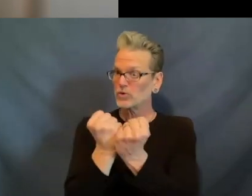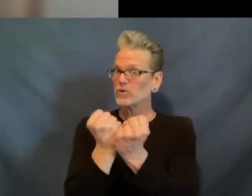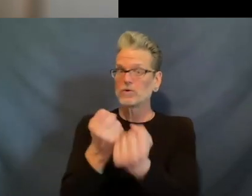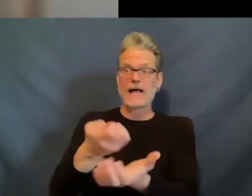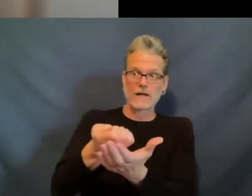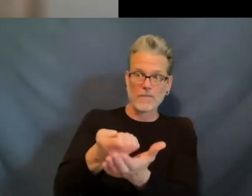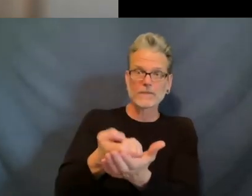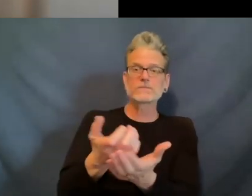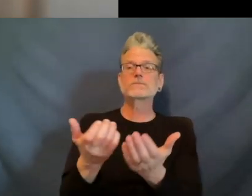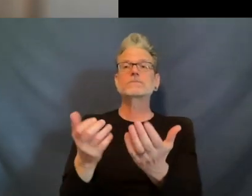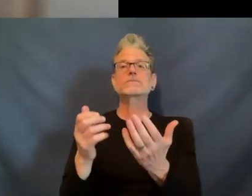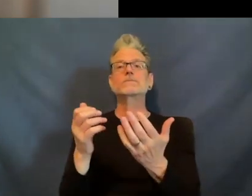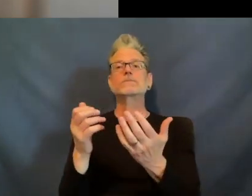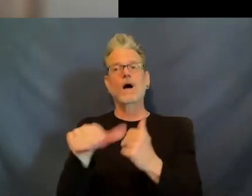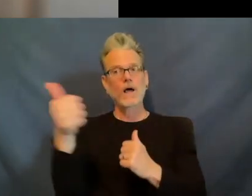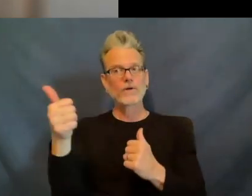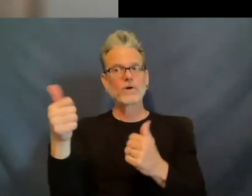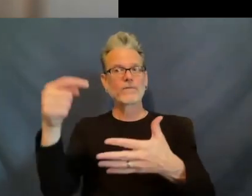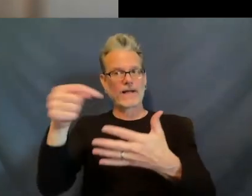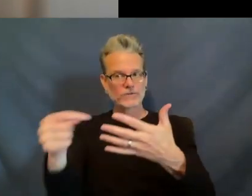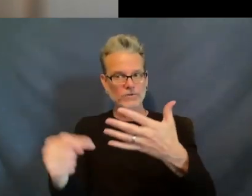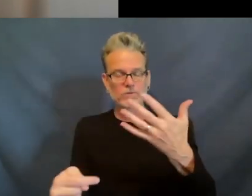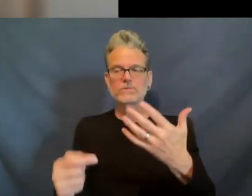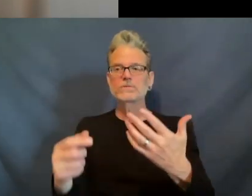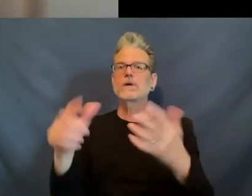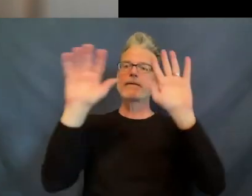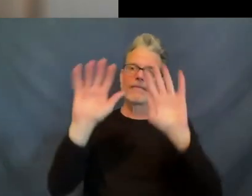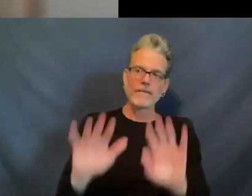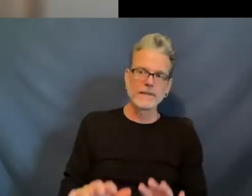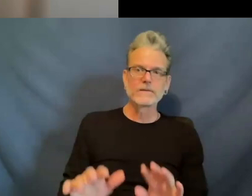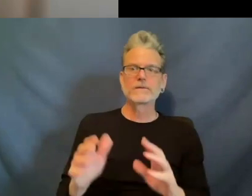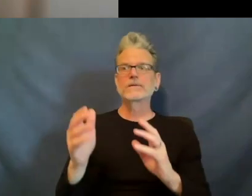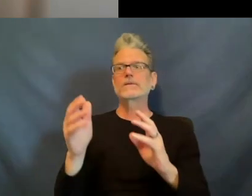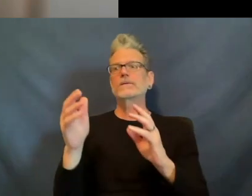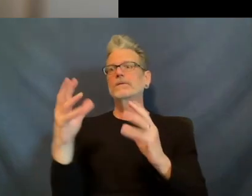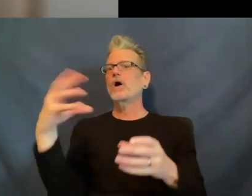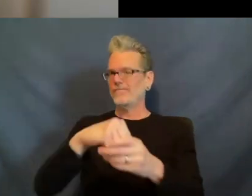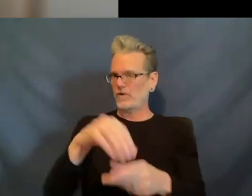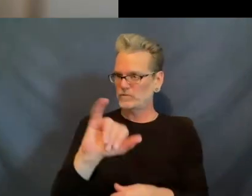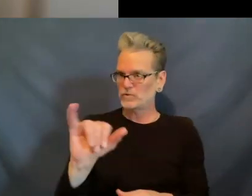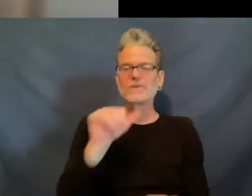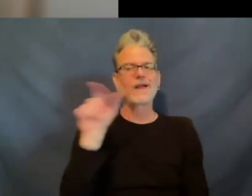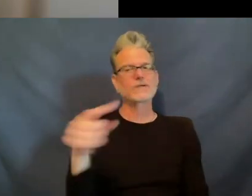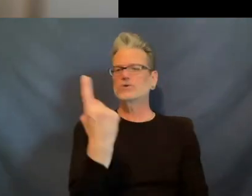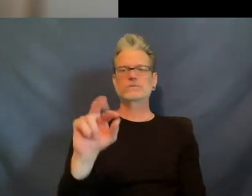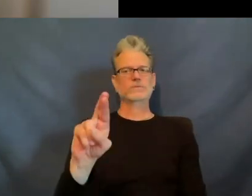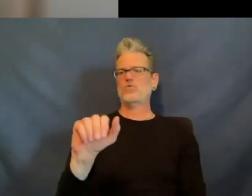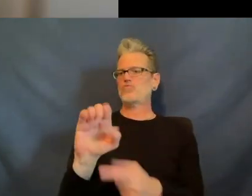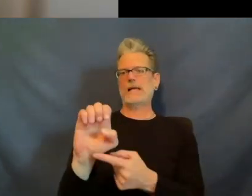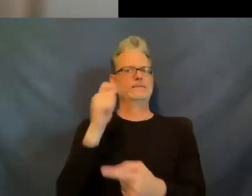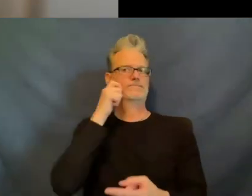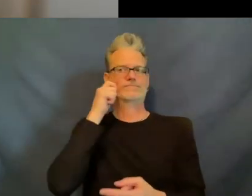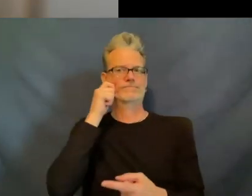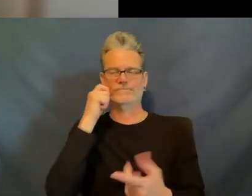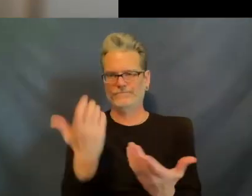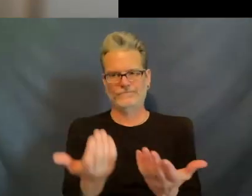economics and other factors, climate economics, or that play into that, not just race-based. So that's where this